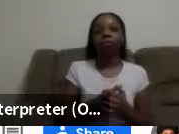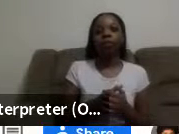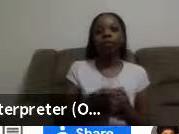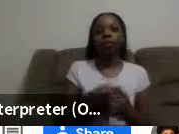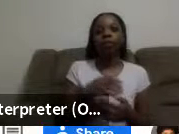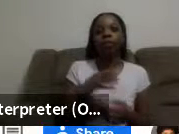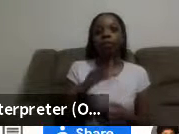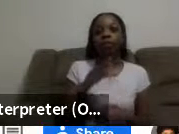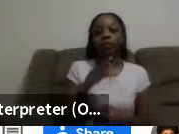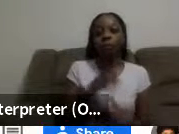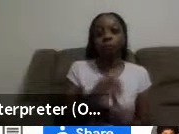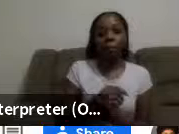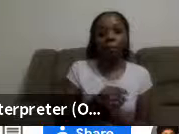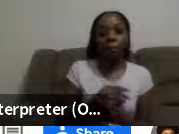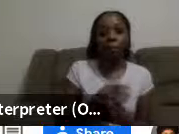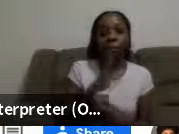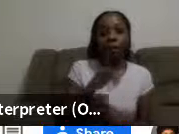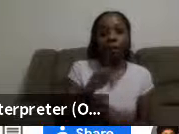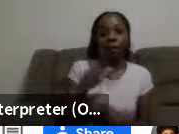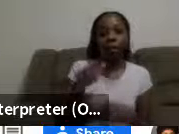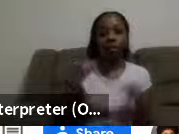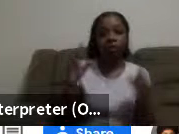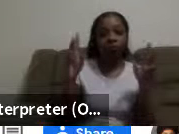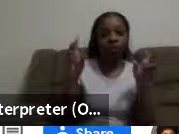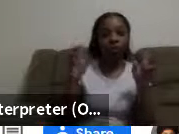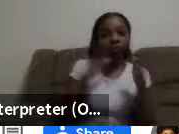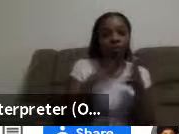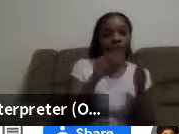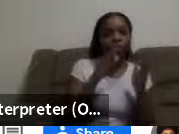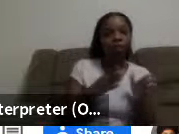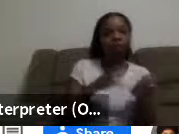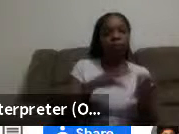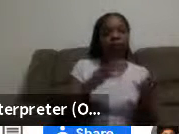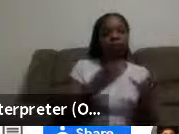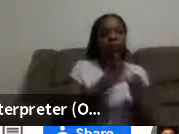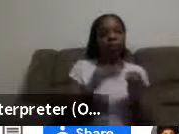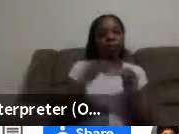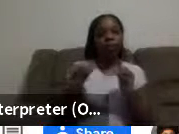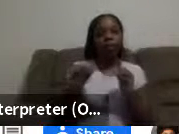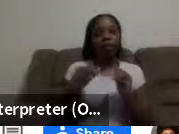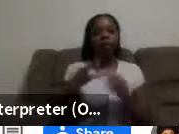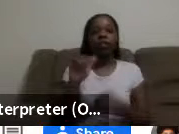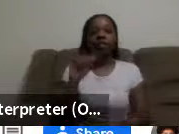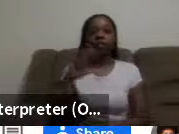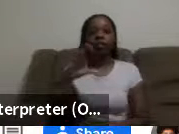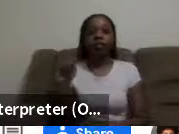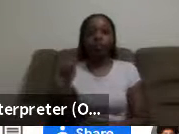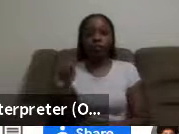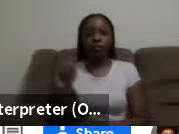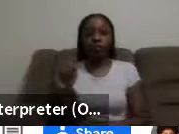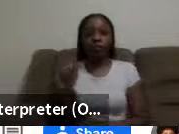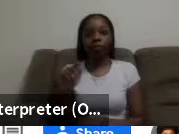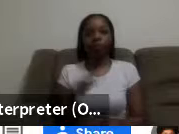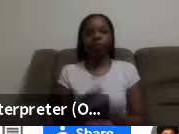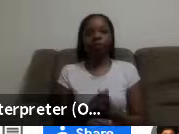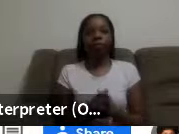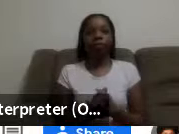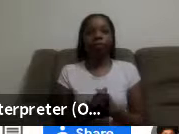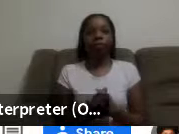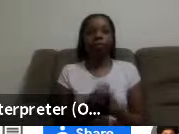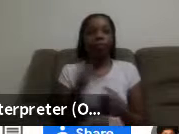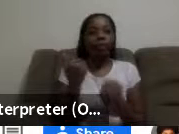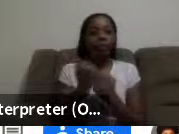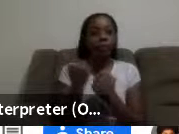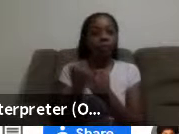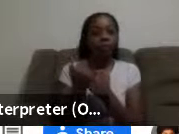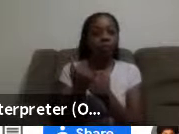be entitled Student Group Allocations Act, author Milan Novakovic, sponsors Chairman Gayton